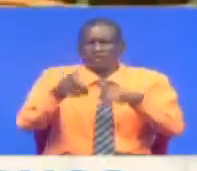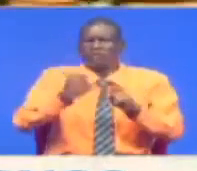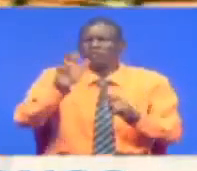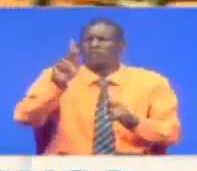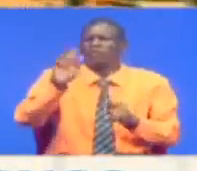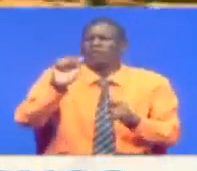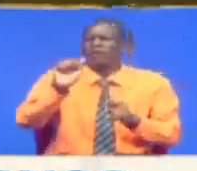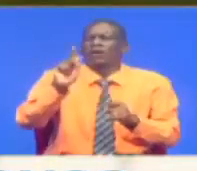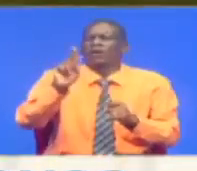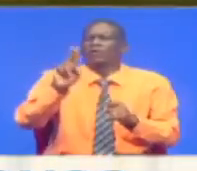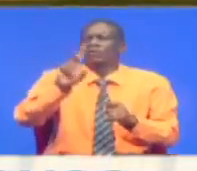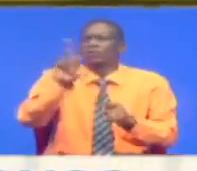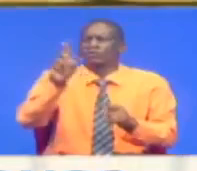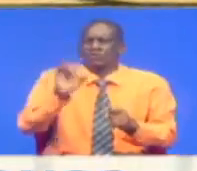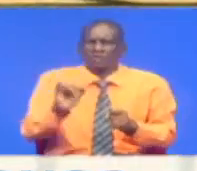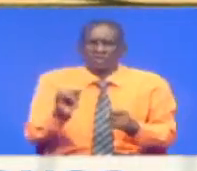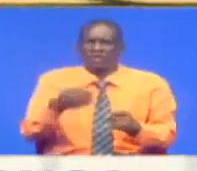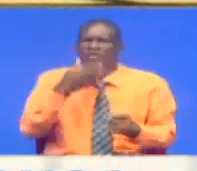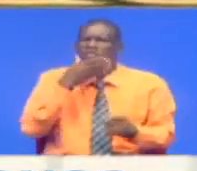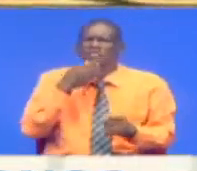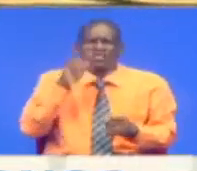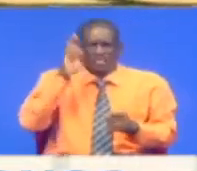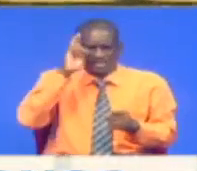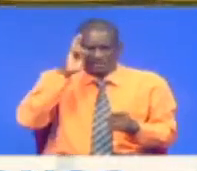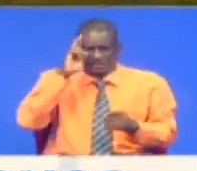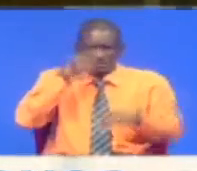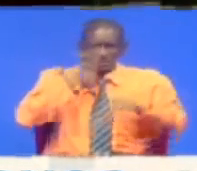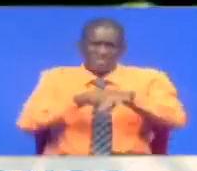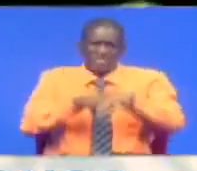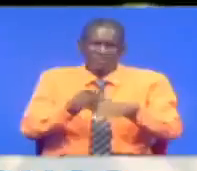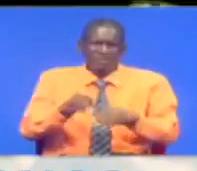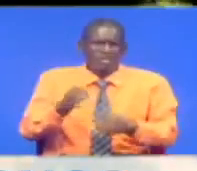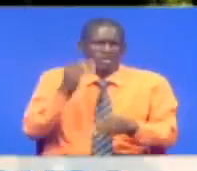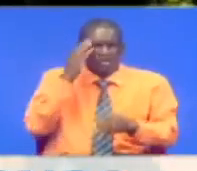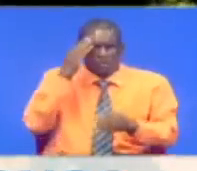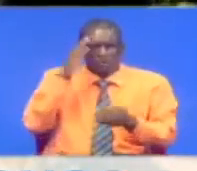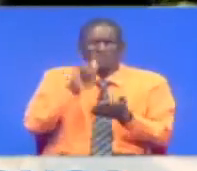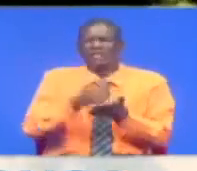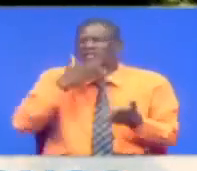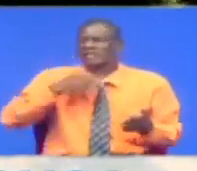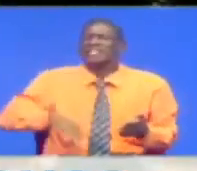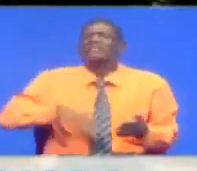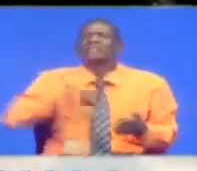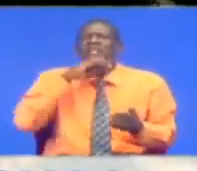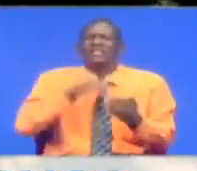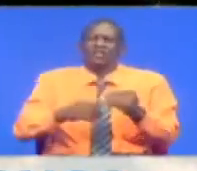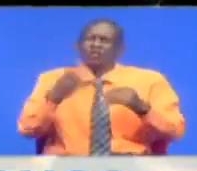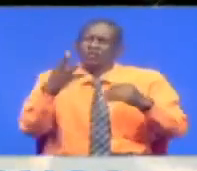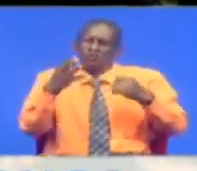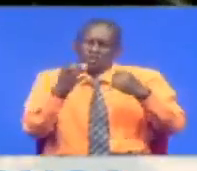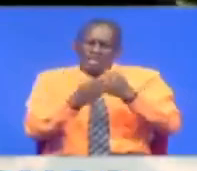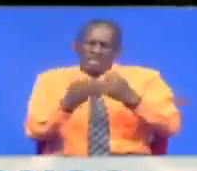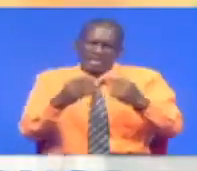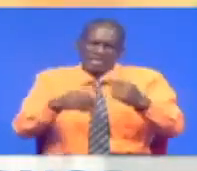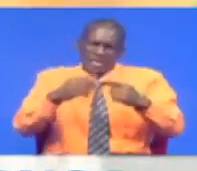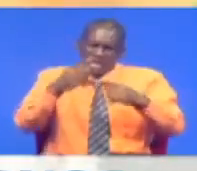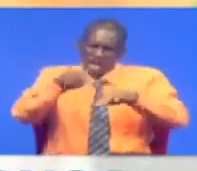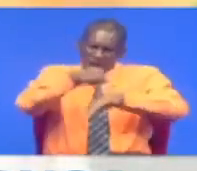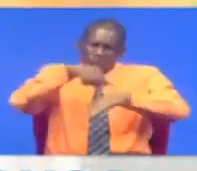Kakuzi. His father remembers the moment he learnt of his son's death after 48 hours of a frantic